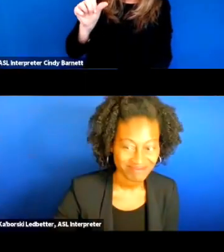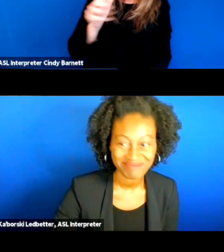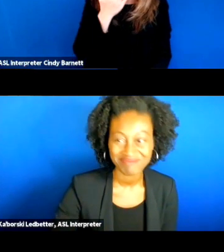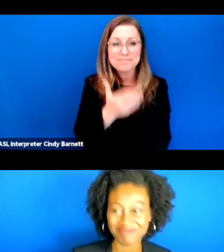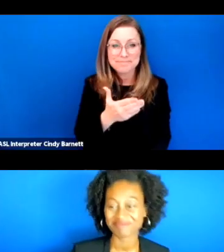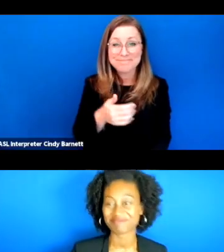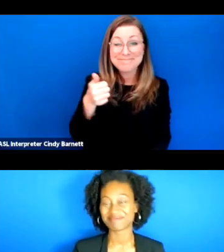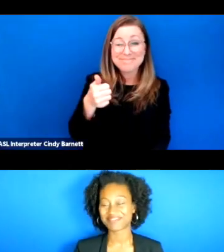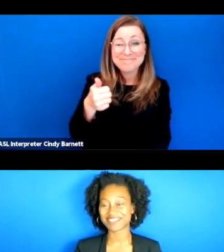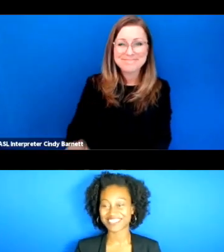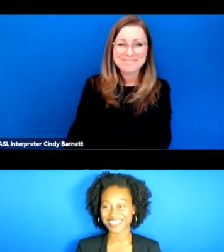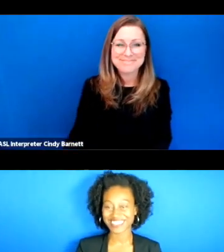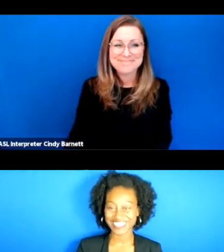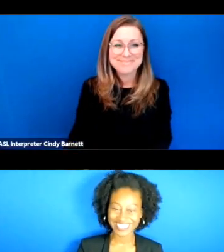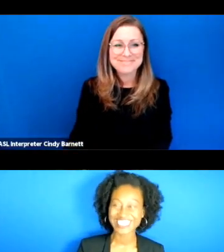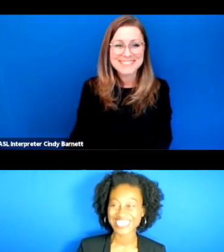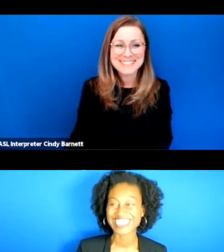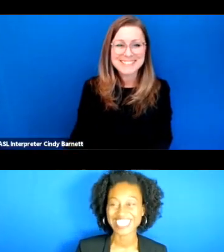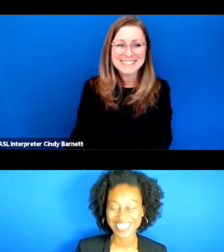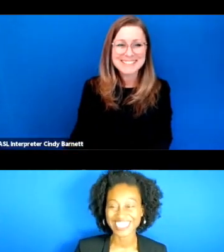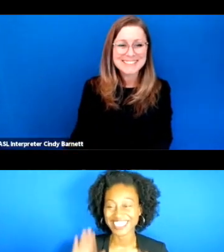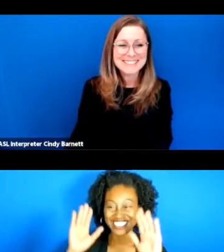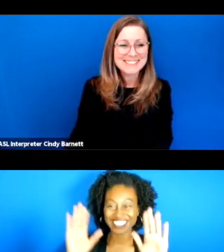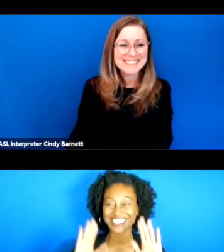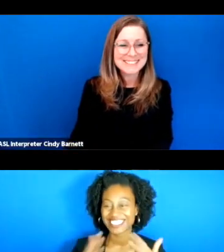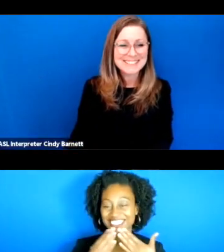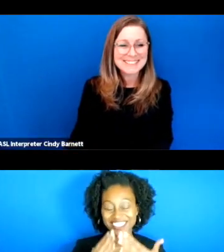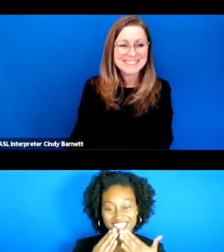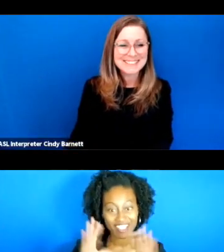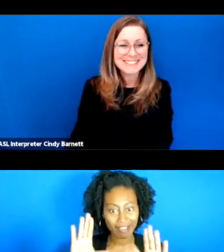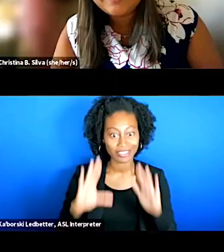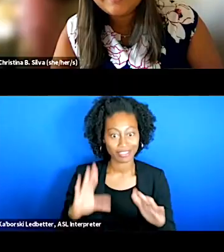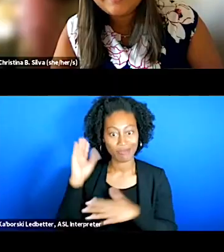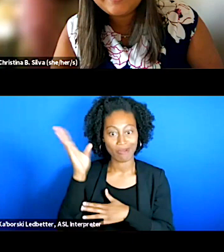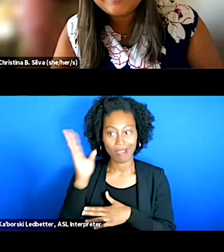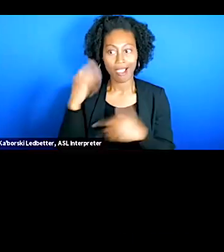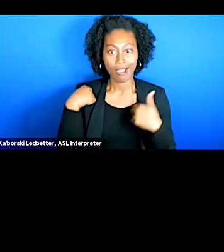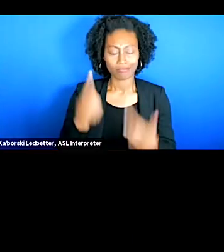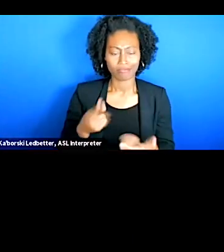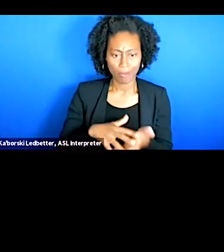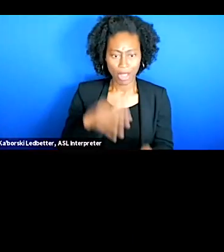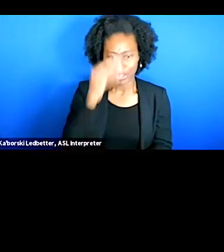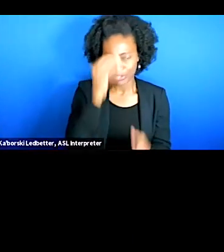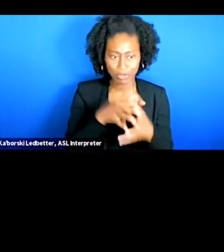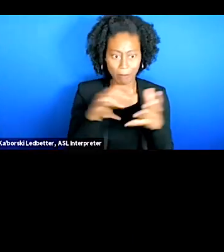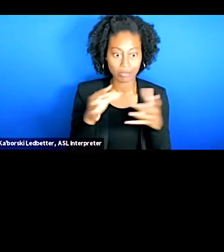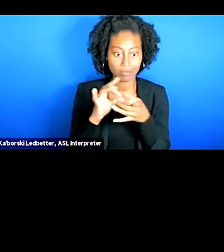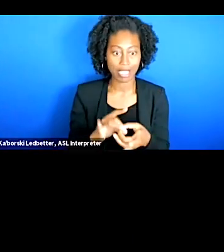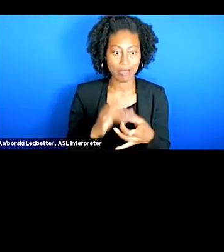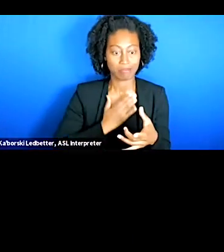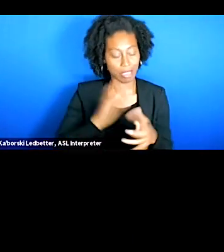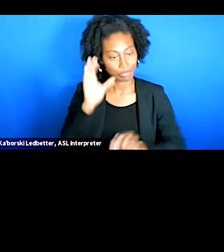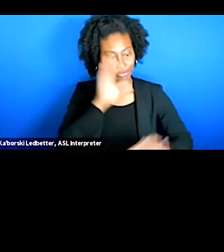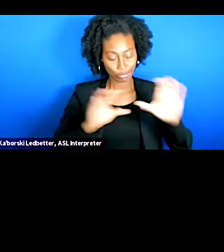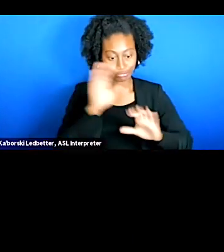Great, thank you. An excellent presentation, and I feel like I'm learning so much here about searching and all. We have a